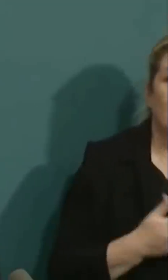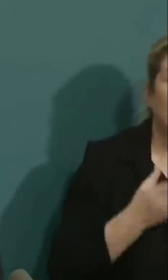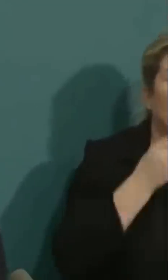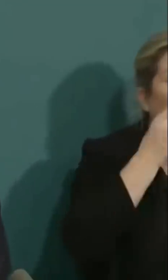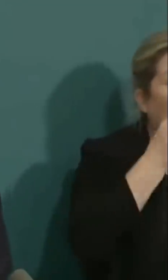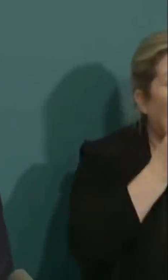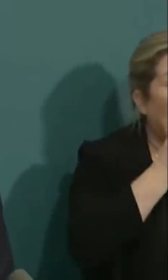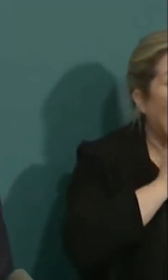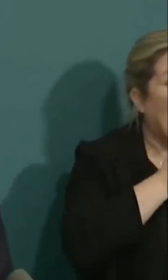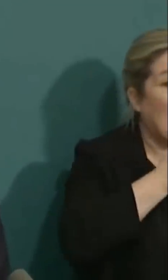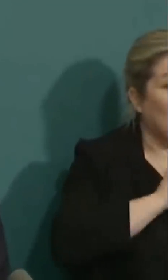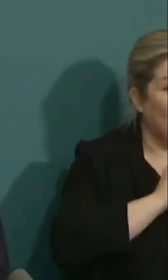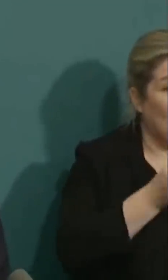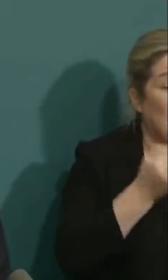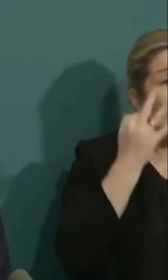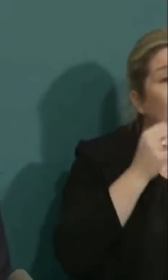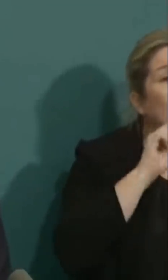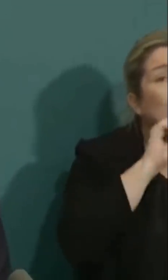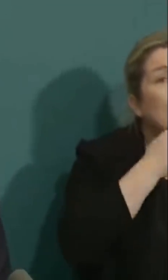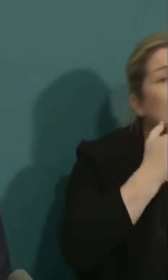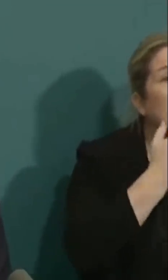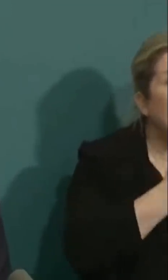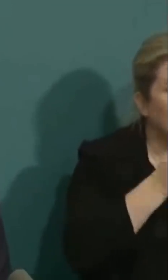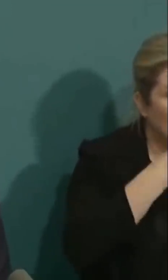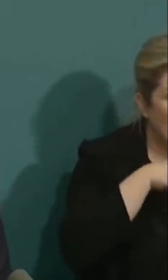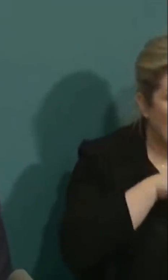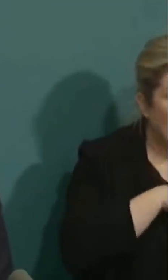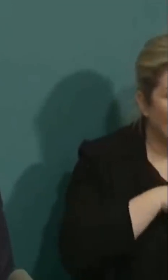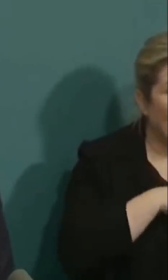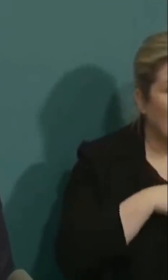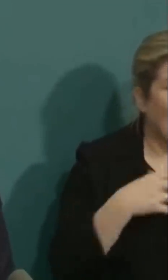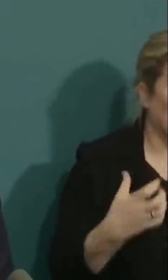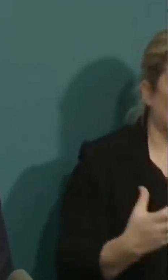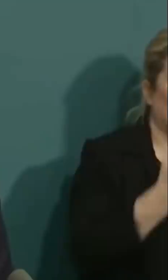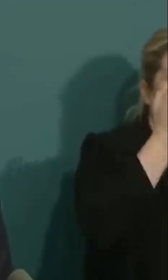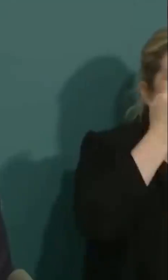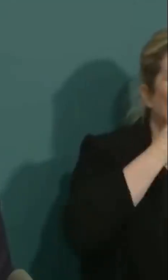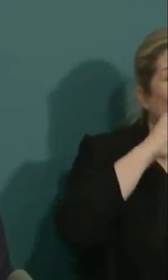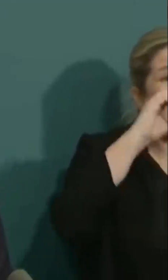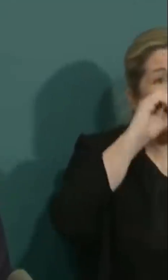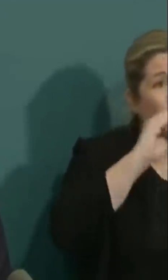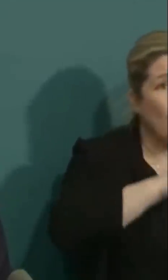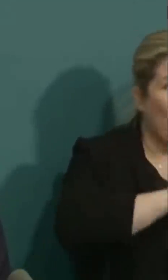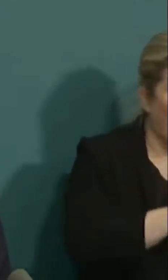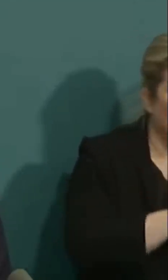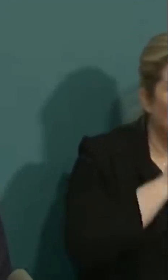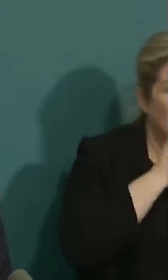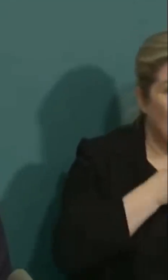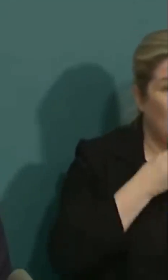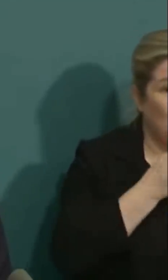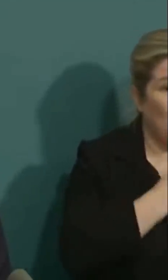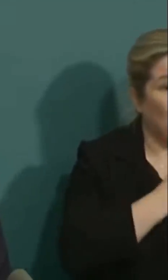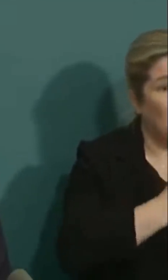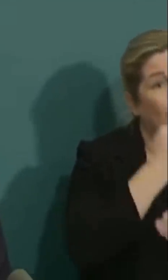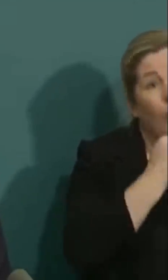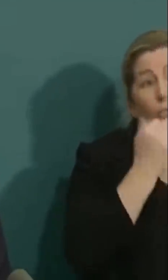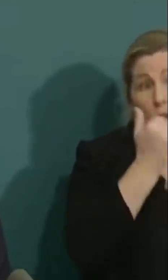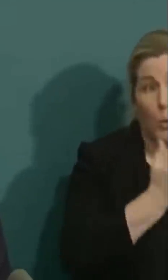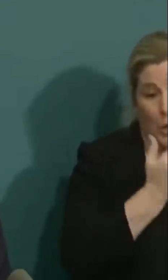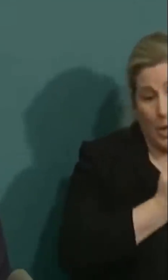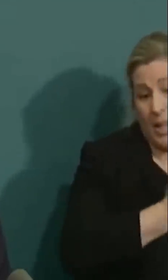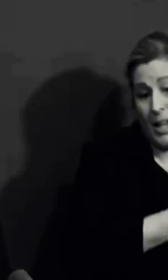elimination and you're serious about COVID being zero, surely it would go on for a couple of years, or